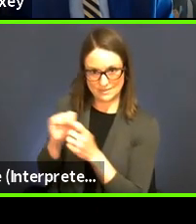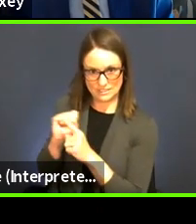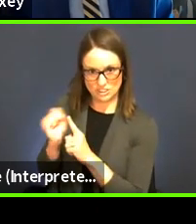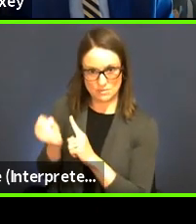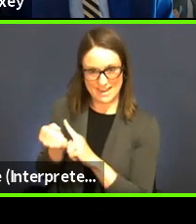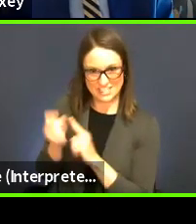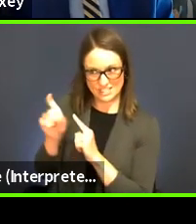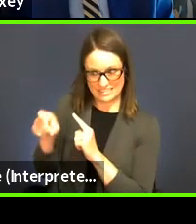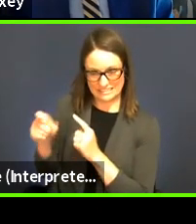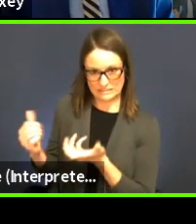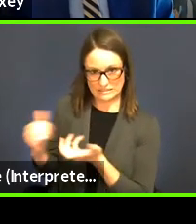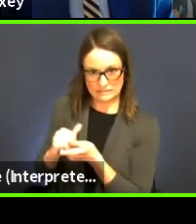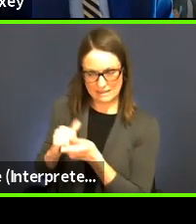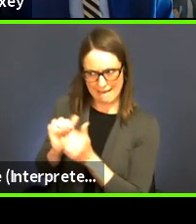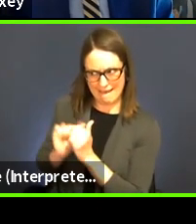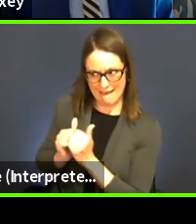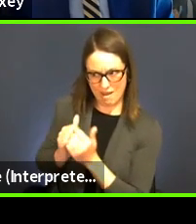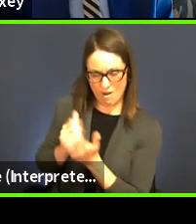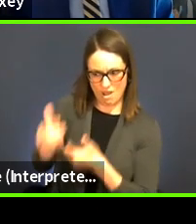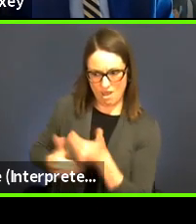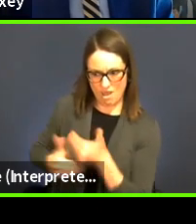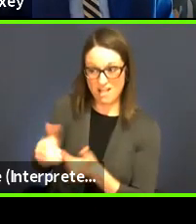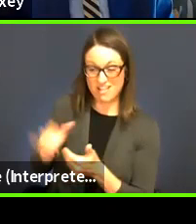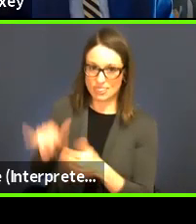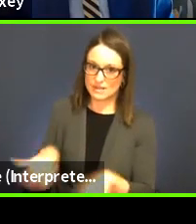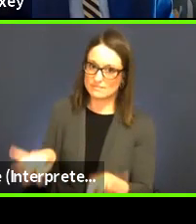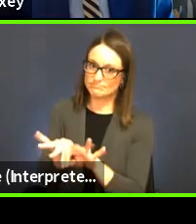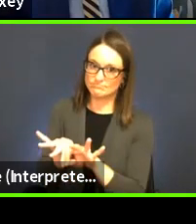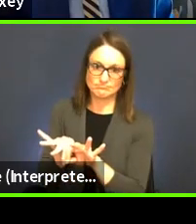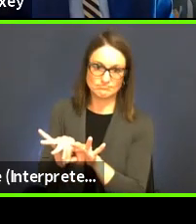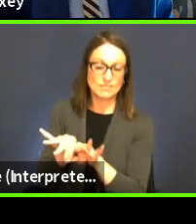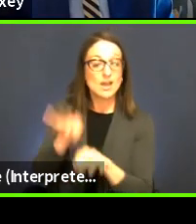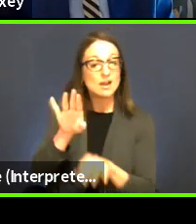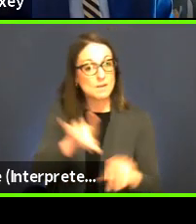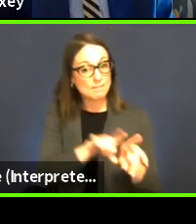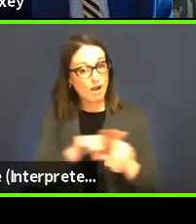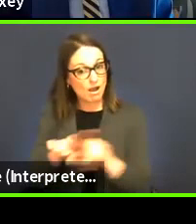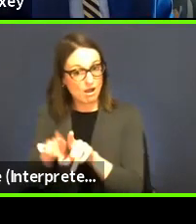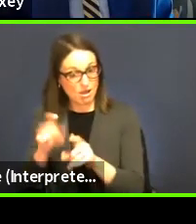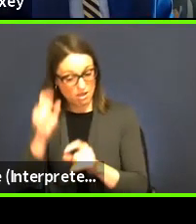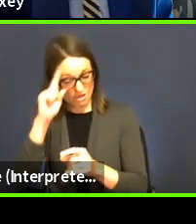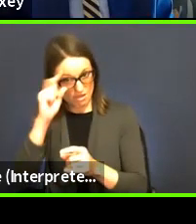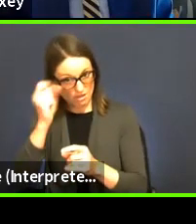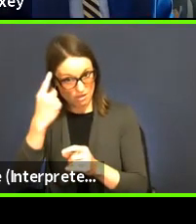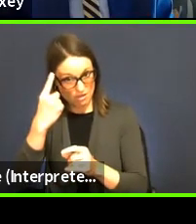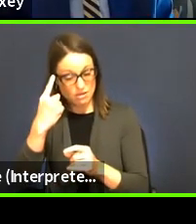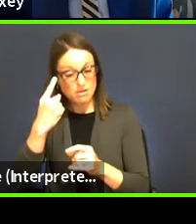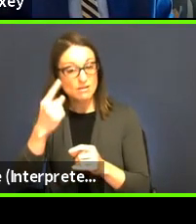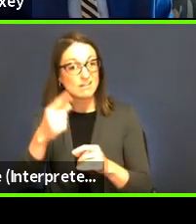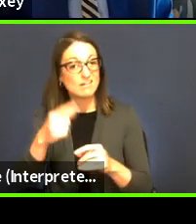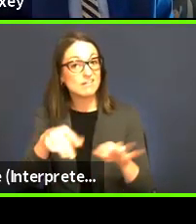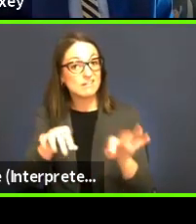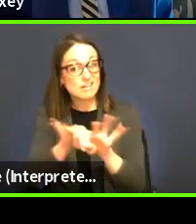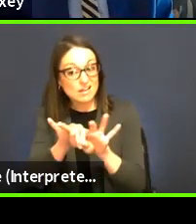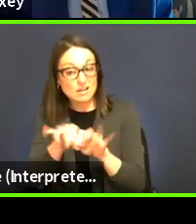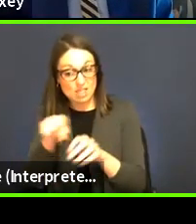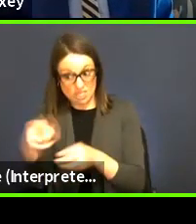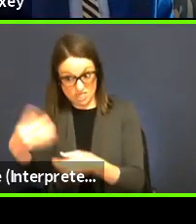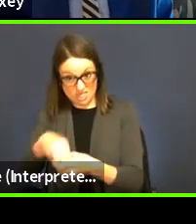them in real time is important. But I do believe it's also important that as a part of that